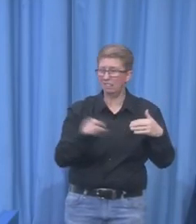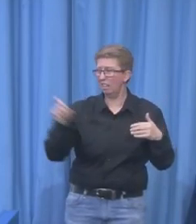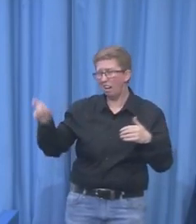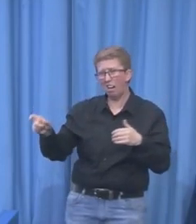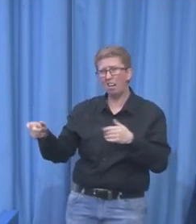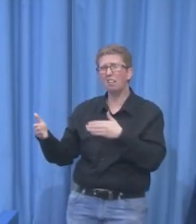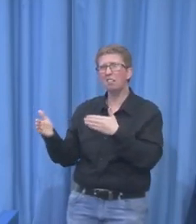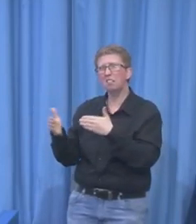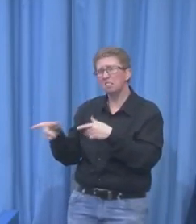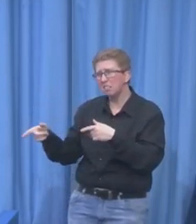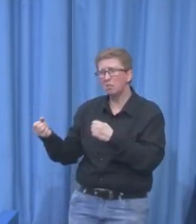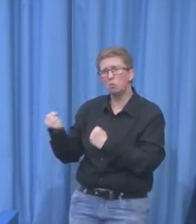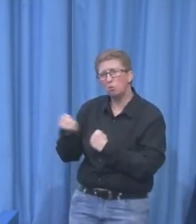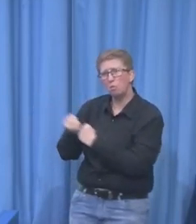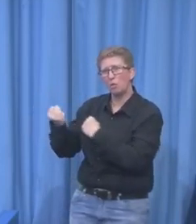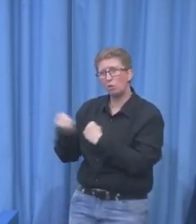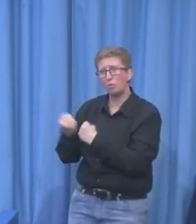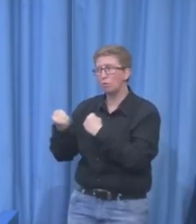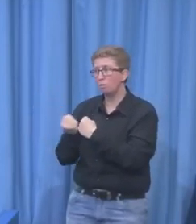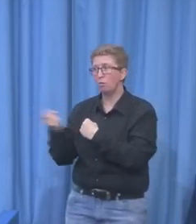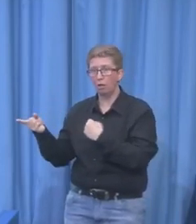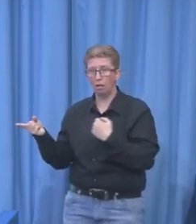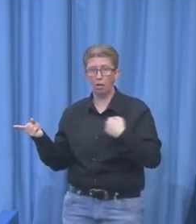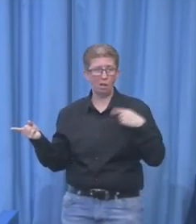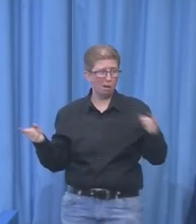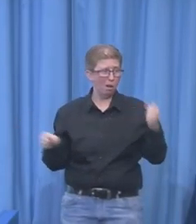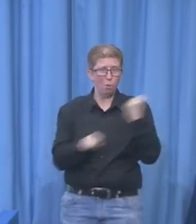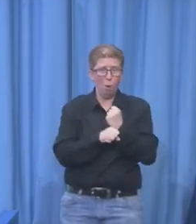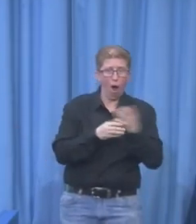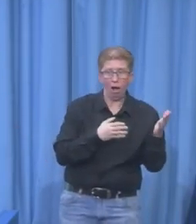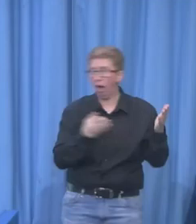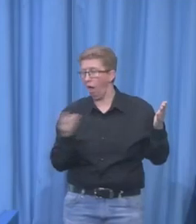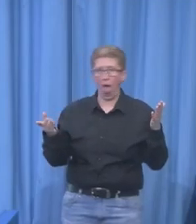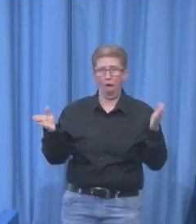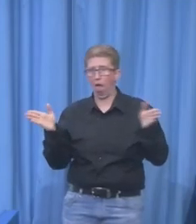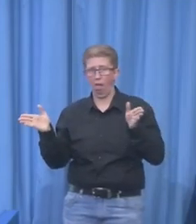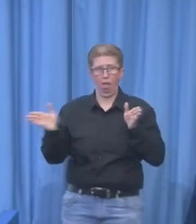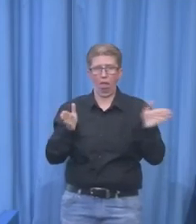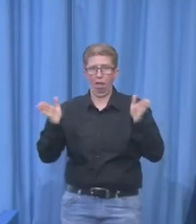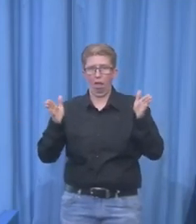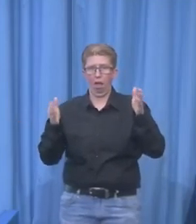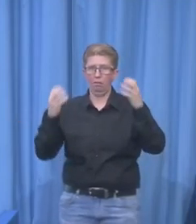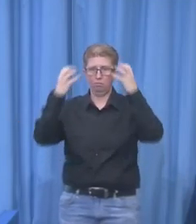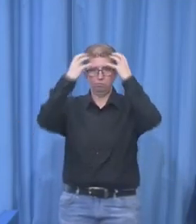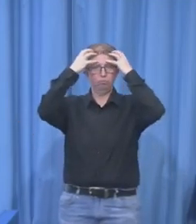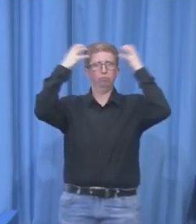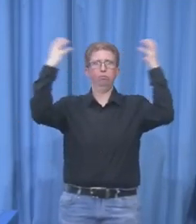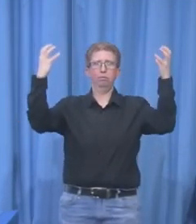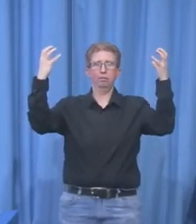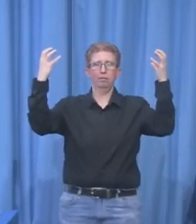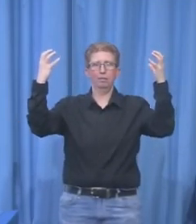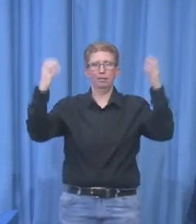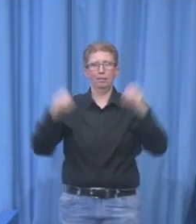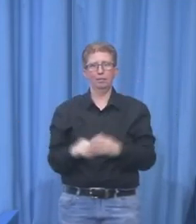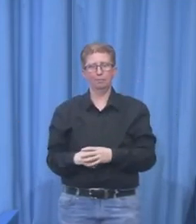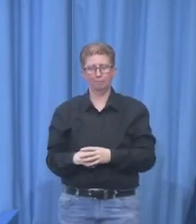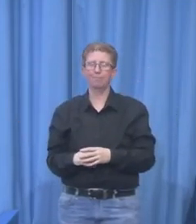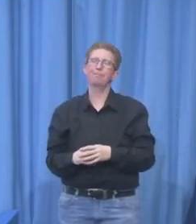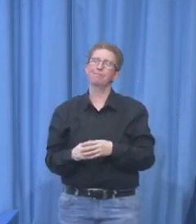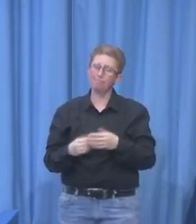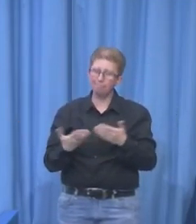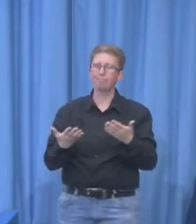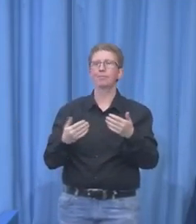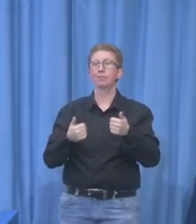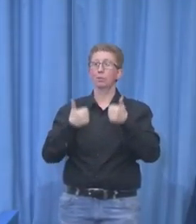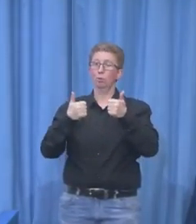disability isn't very reasonable. So in our model, if we put eight people into a business,